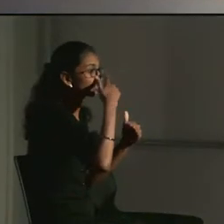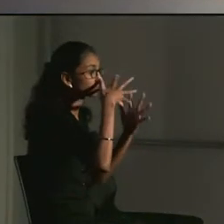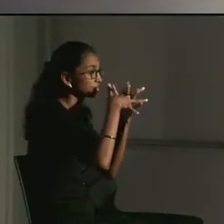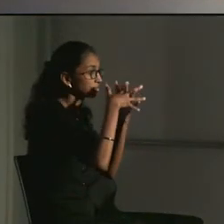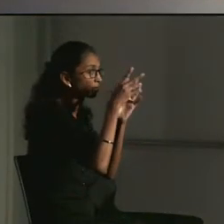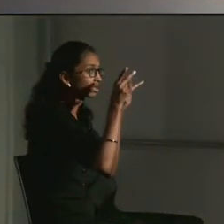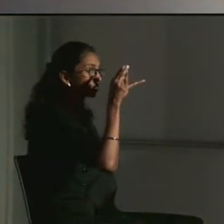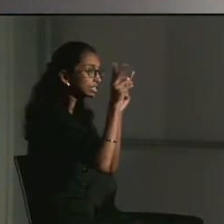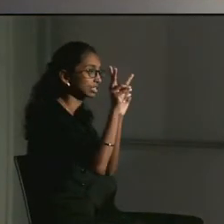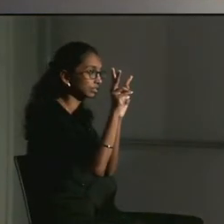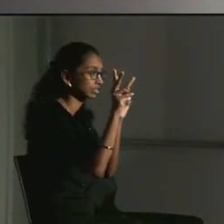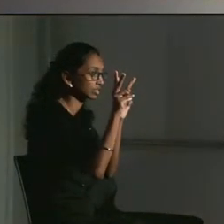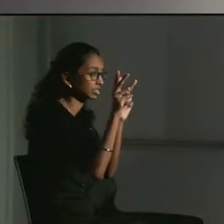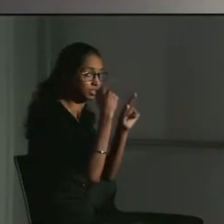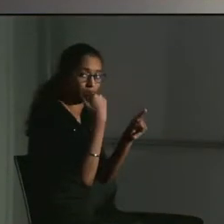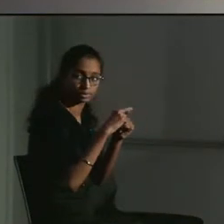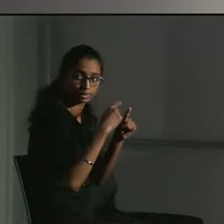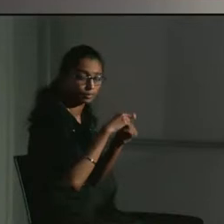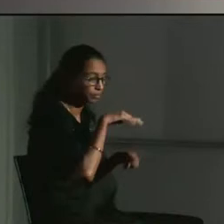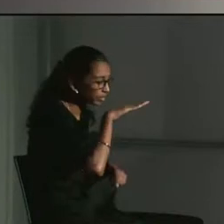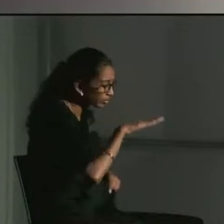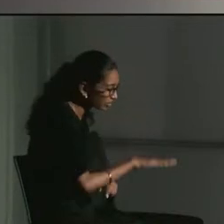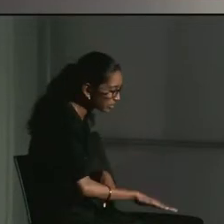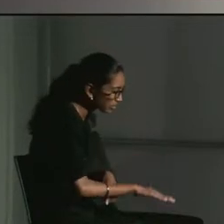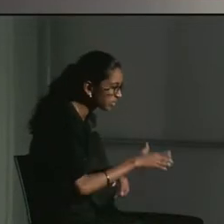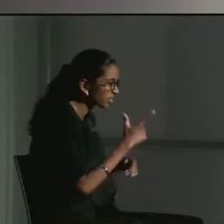different than that for working class women.